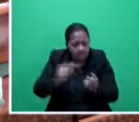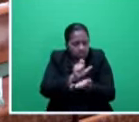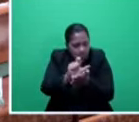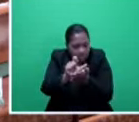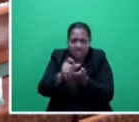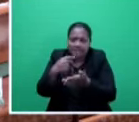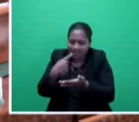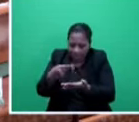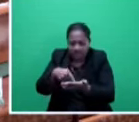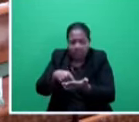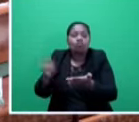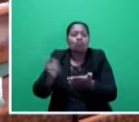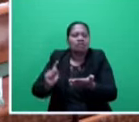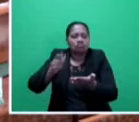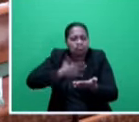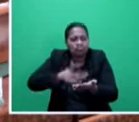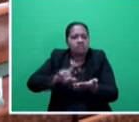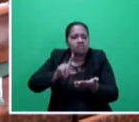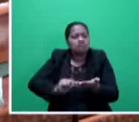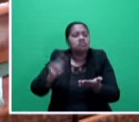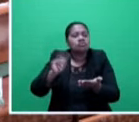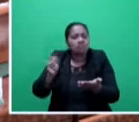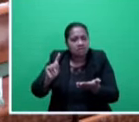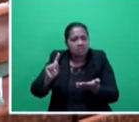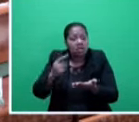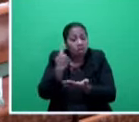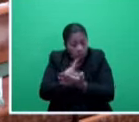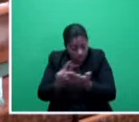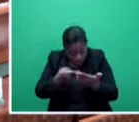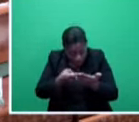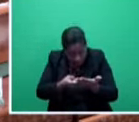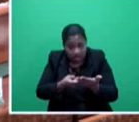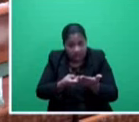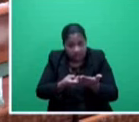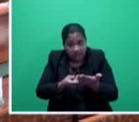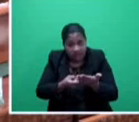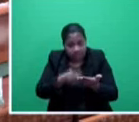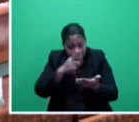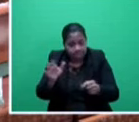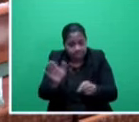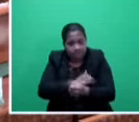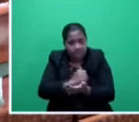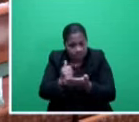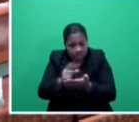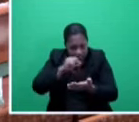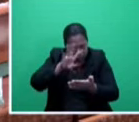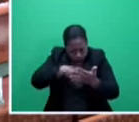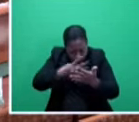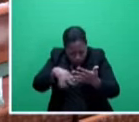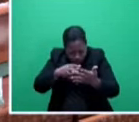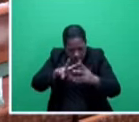what action needs to be taken, and only then may such action be scrutinized